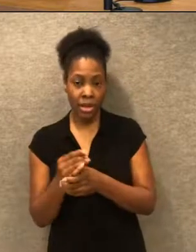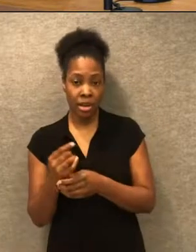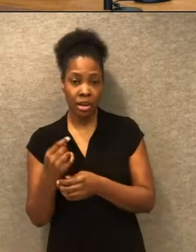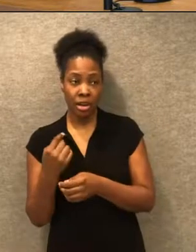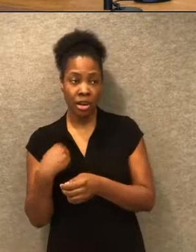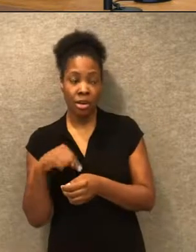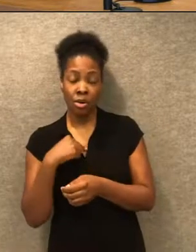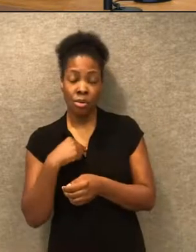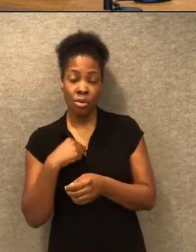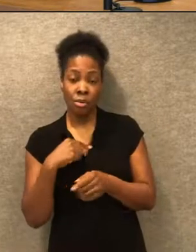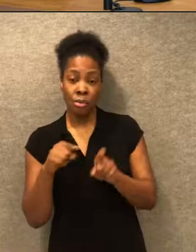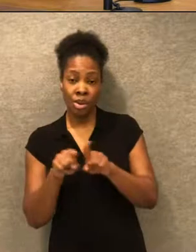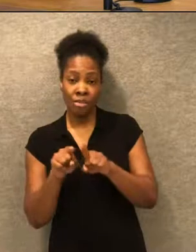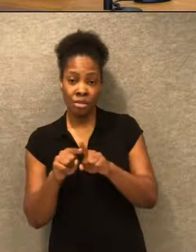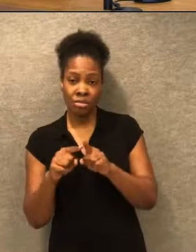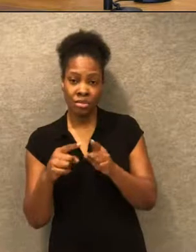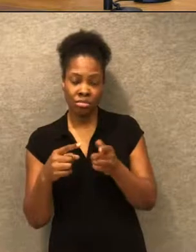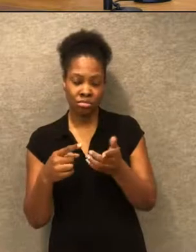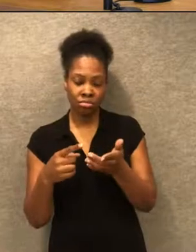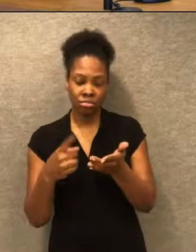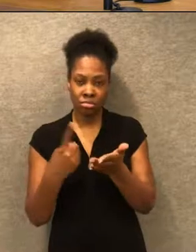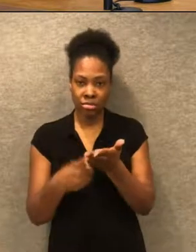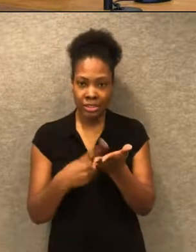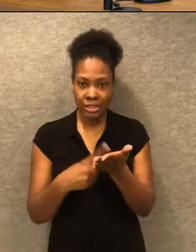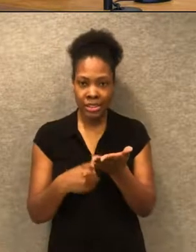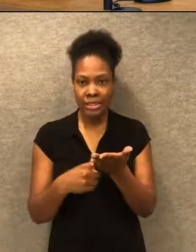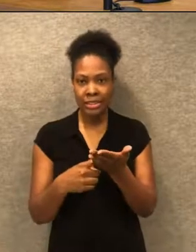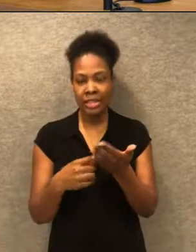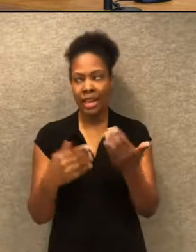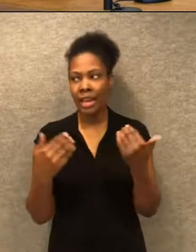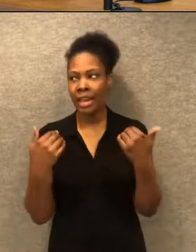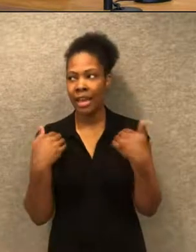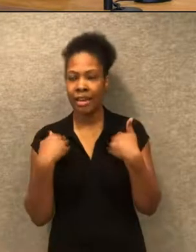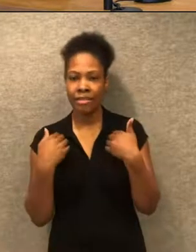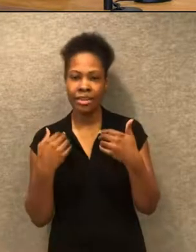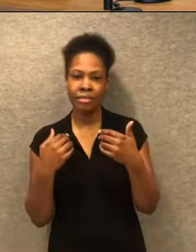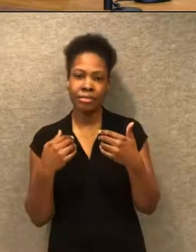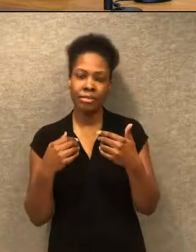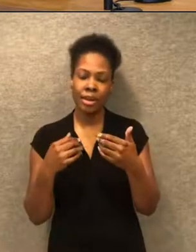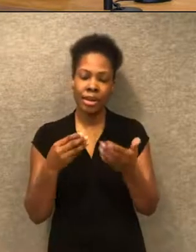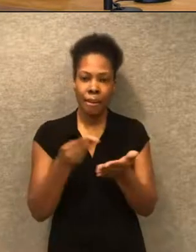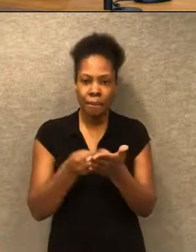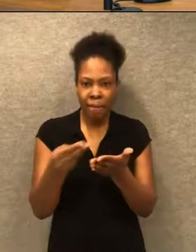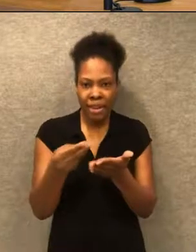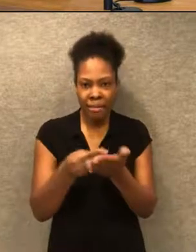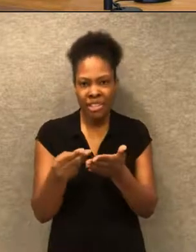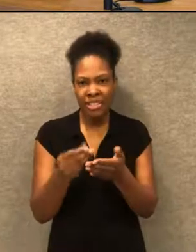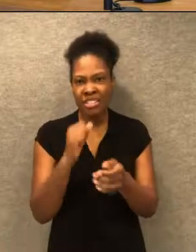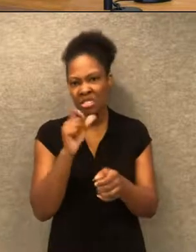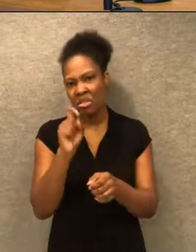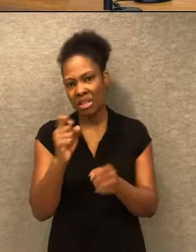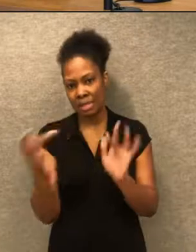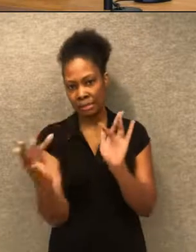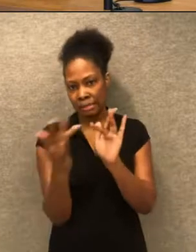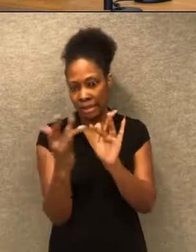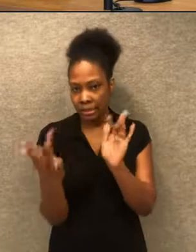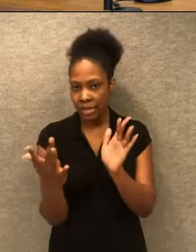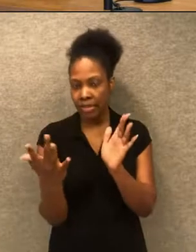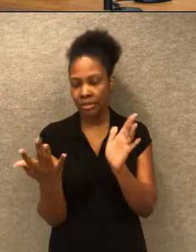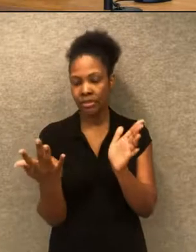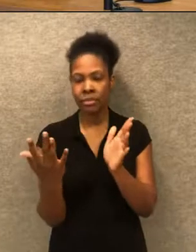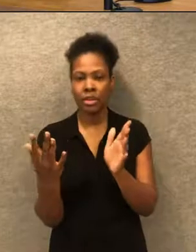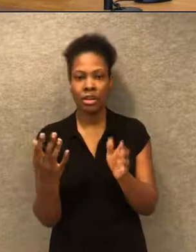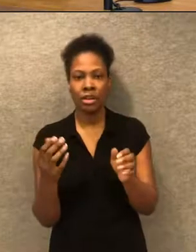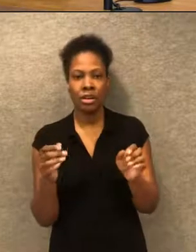for contactless payment methods. We've also spoken about the use of gloves, the use of masks for and within